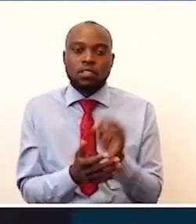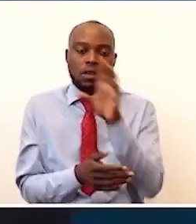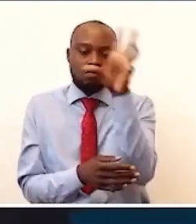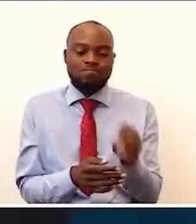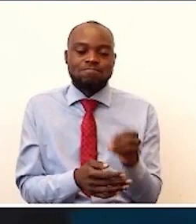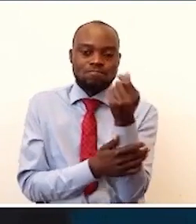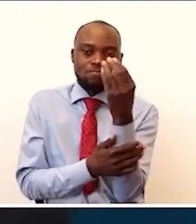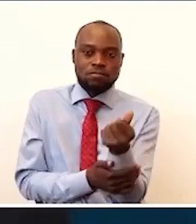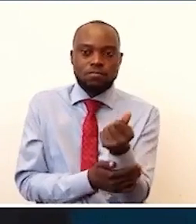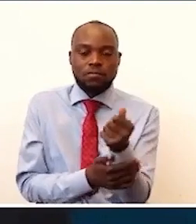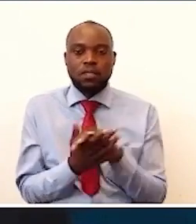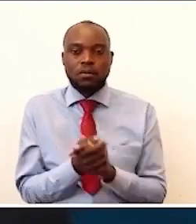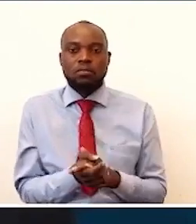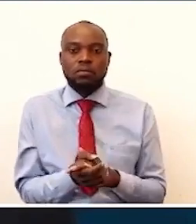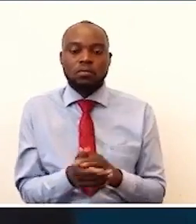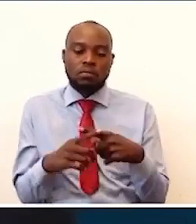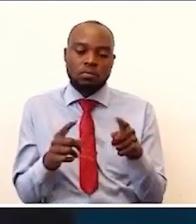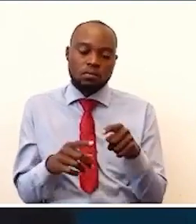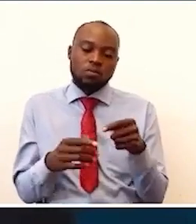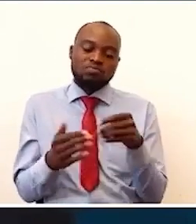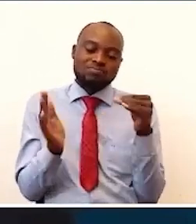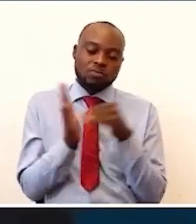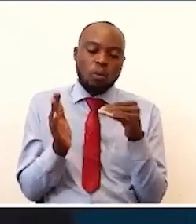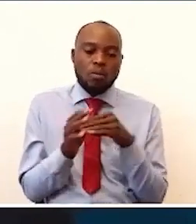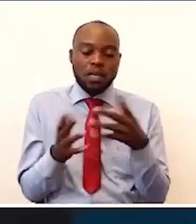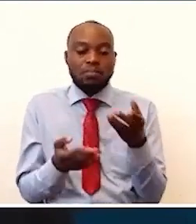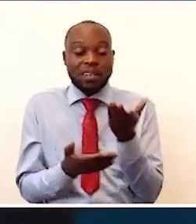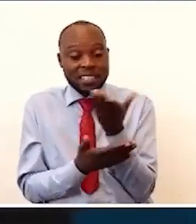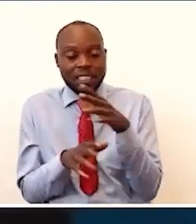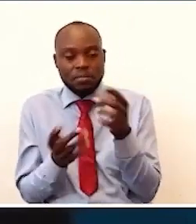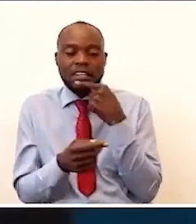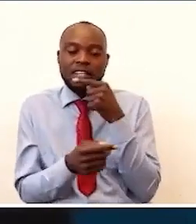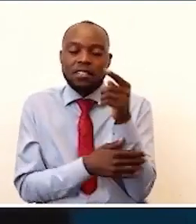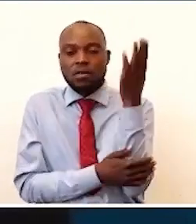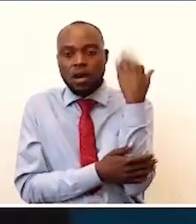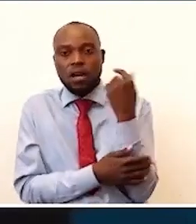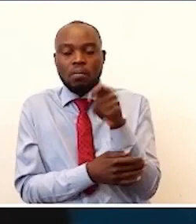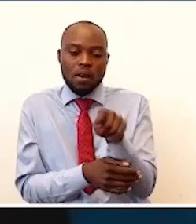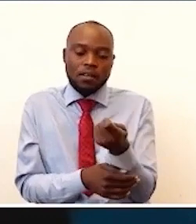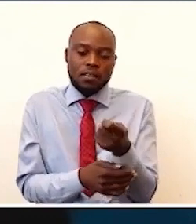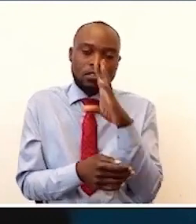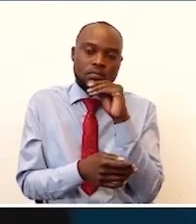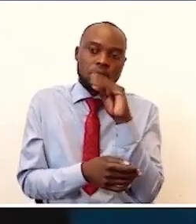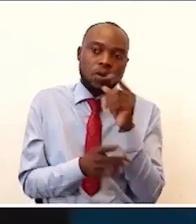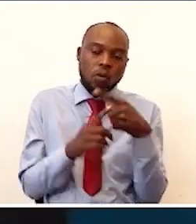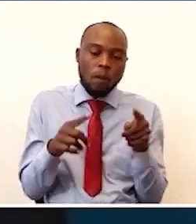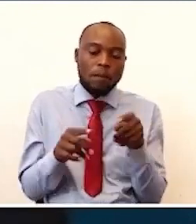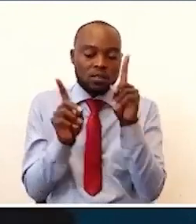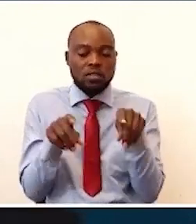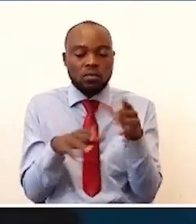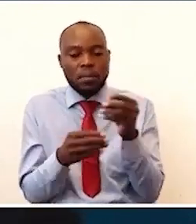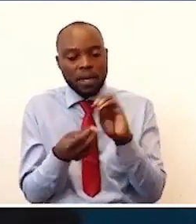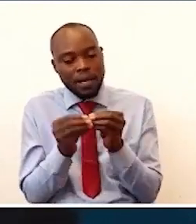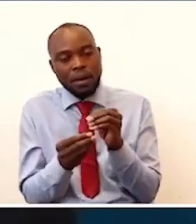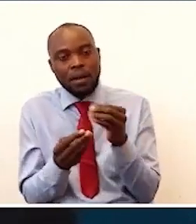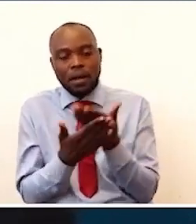financial architecture, and just to repeat also something that had been said by the keynote speaker and also by Crystal a little bit, is